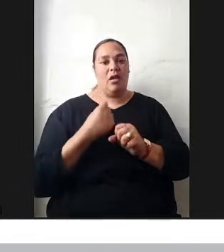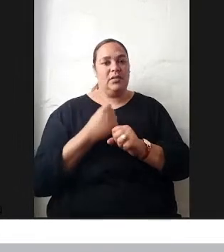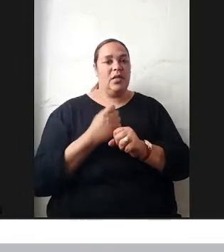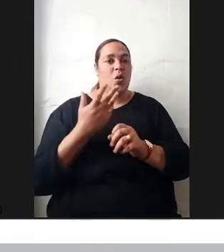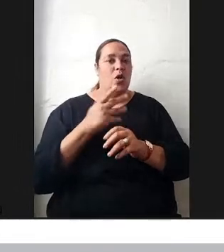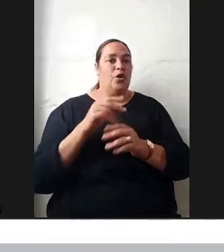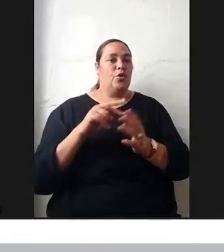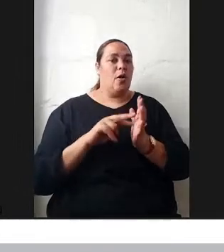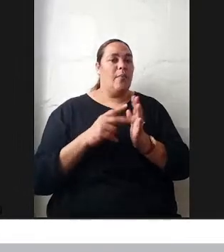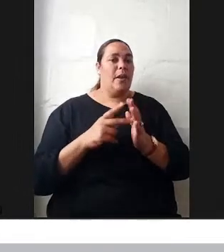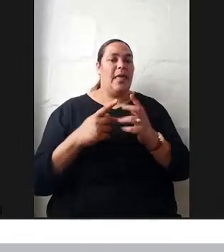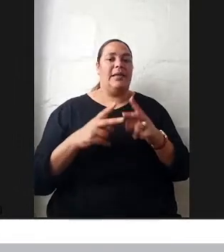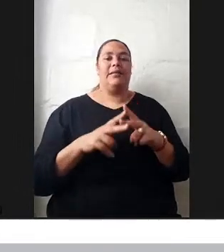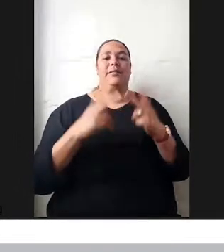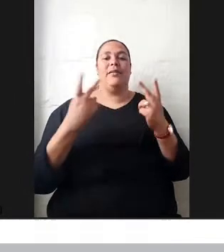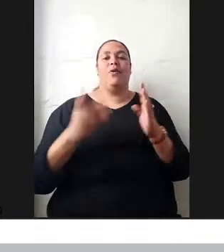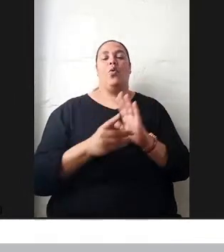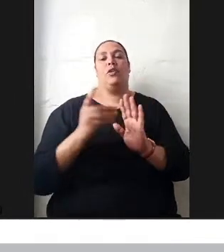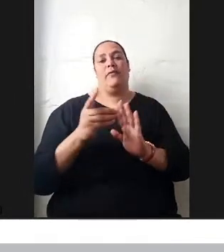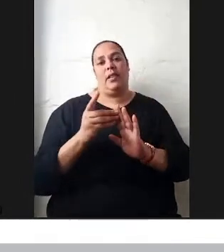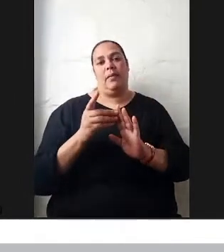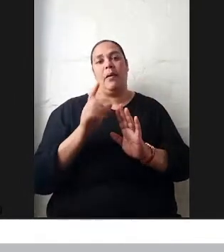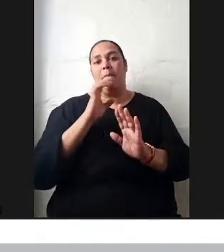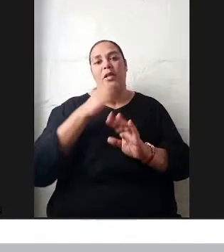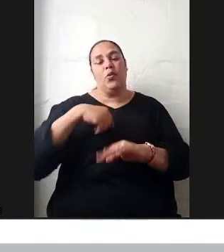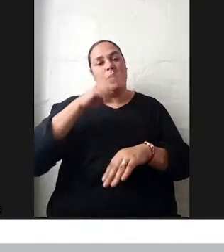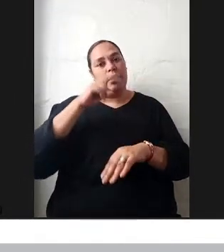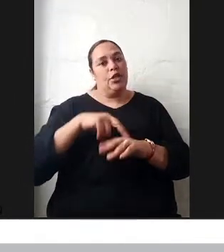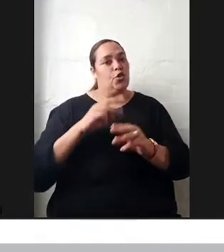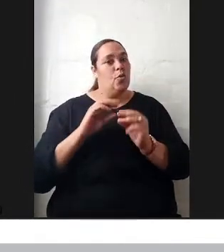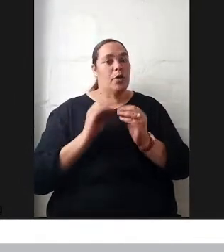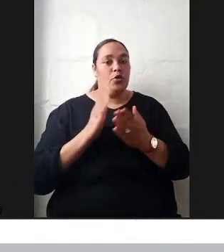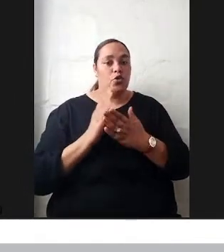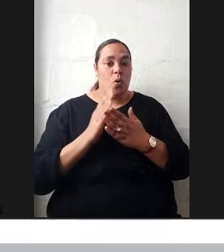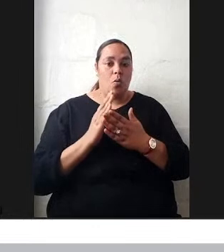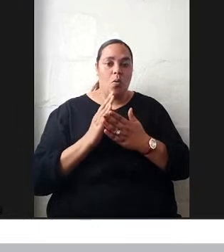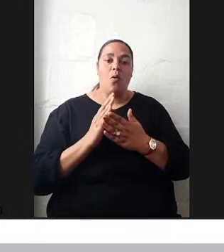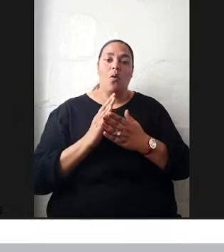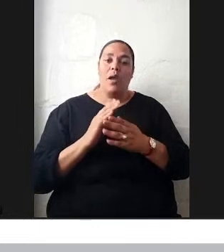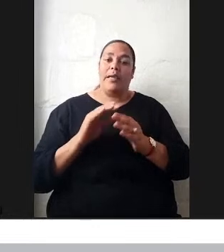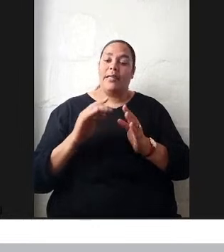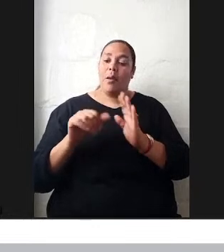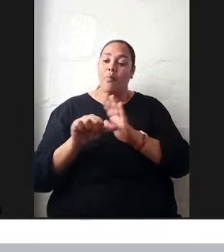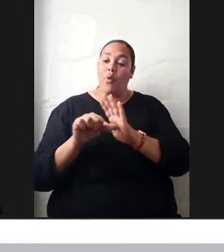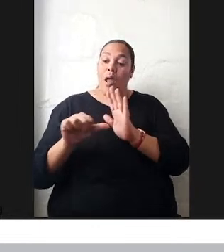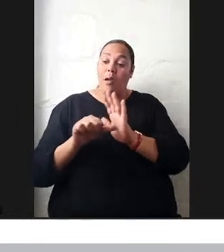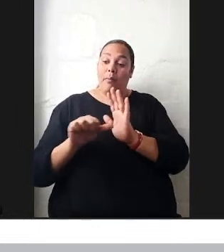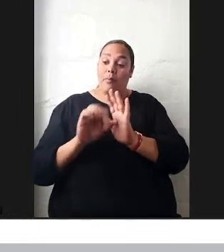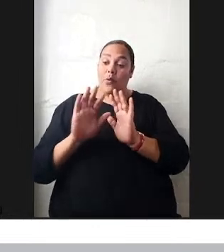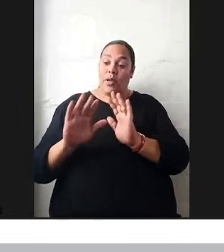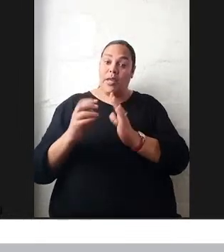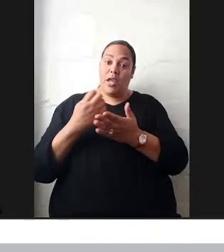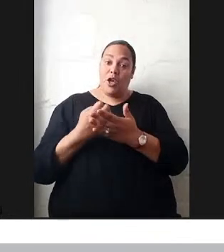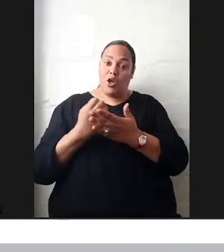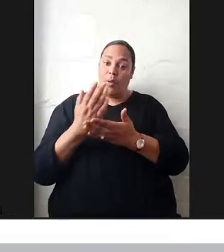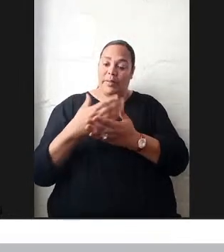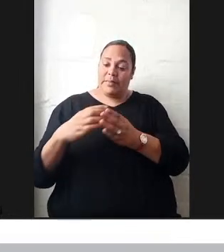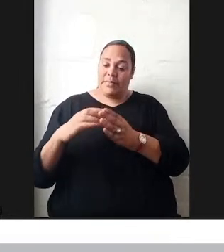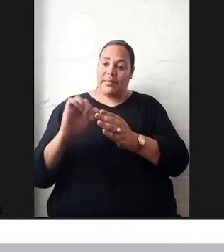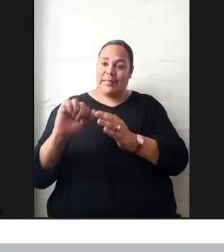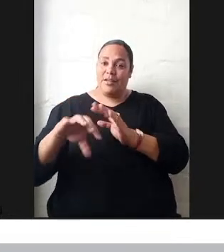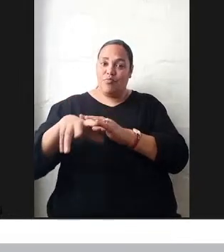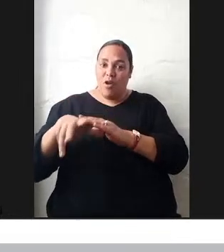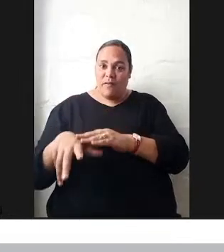being developed, that we need to ensure that across the primary economic sectors of this province, that